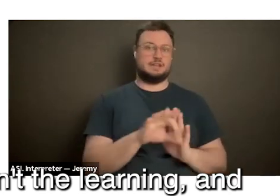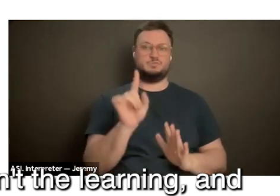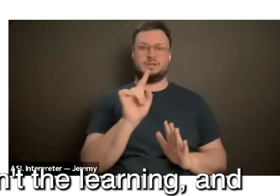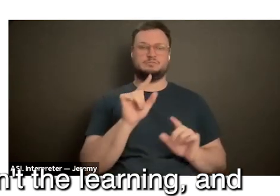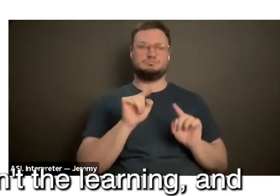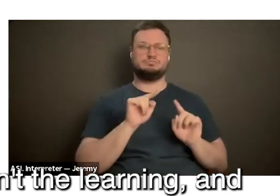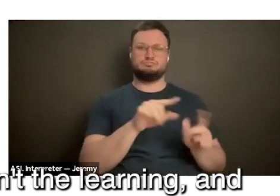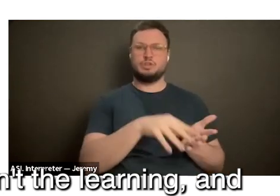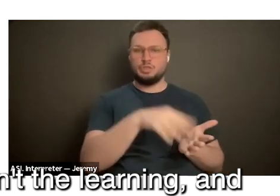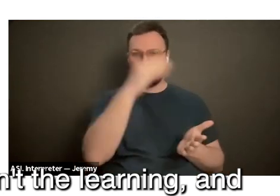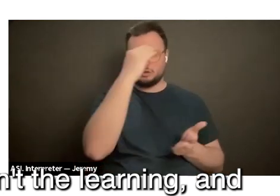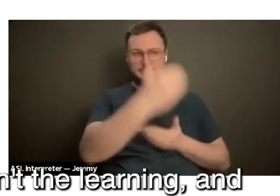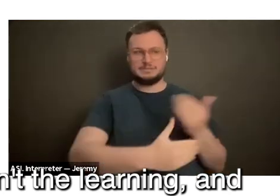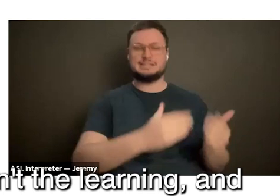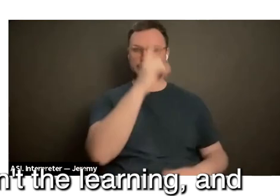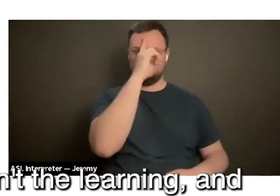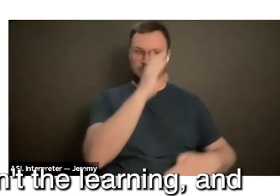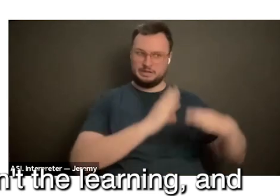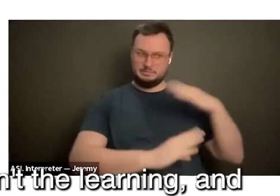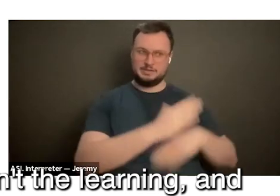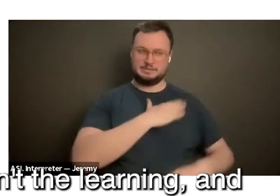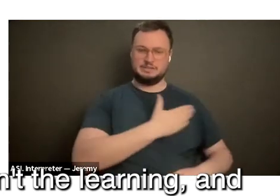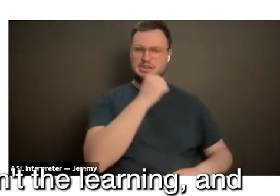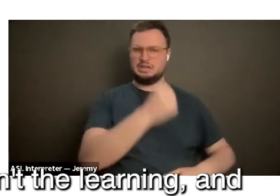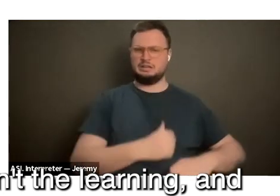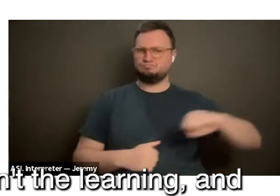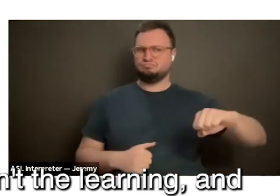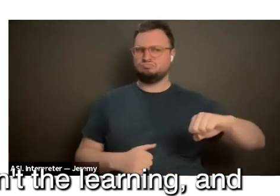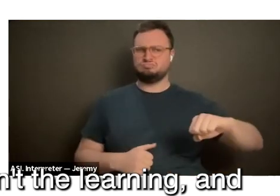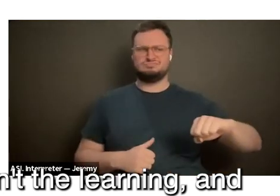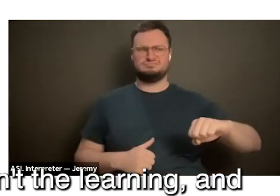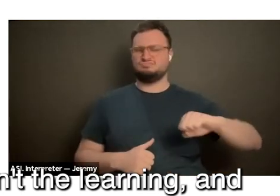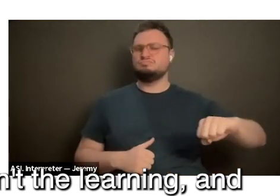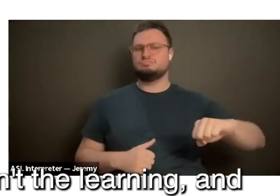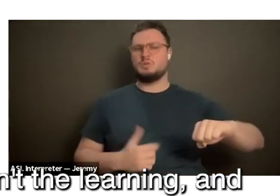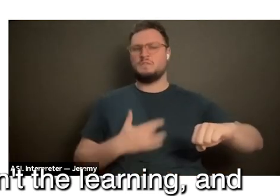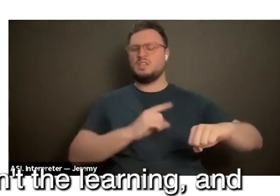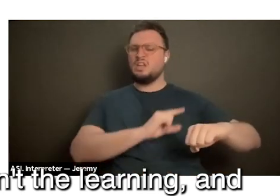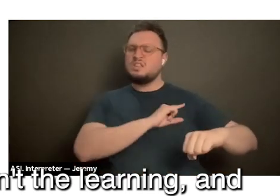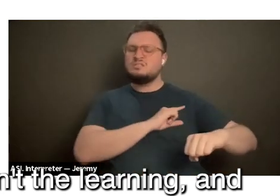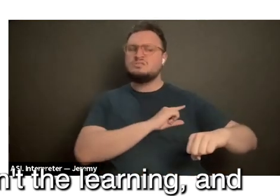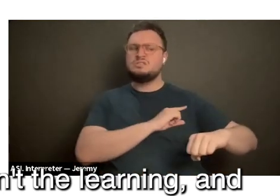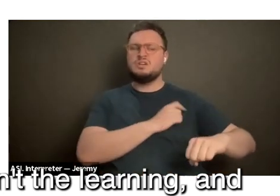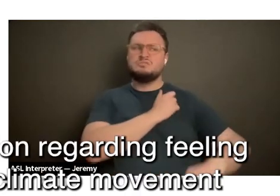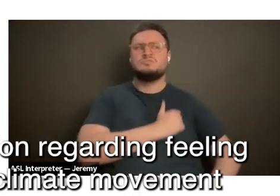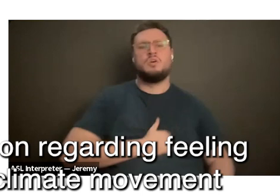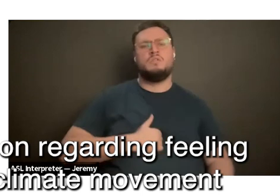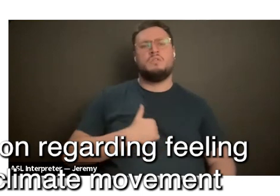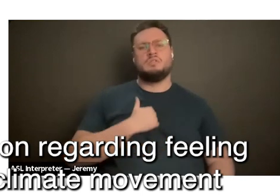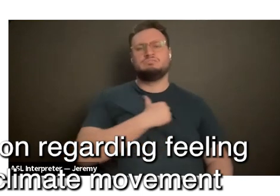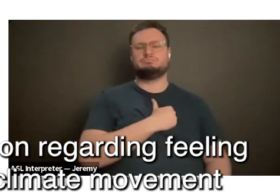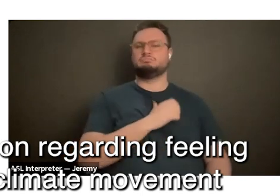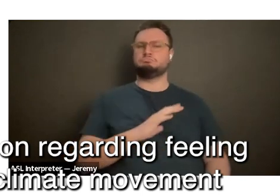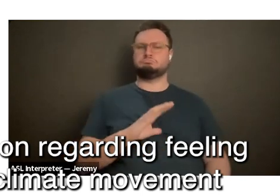humbly accept the learning, not being defensive, not being guilty about it. We talked about that in the last